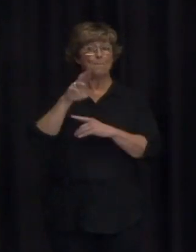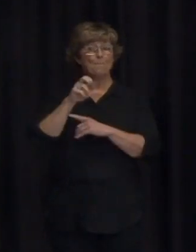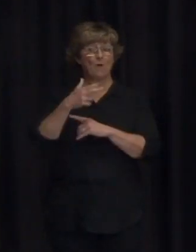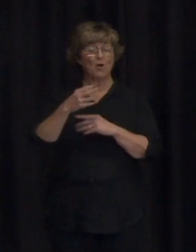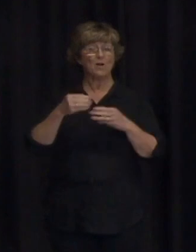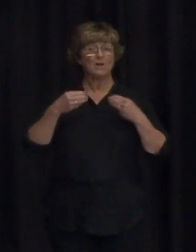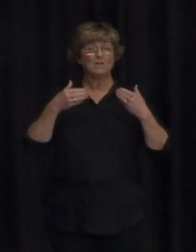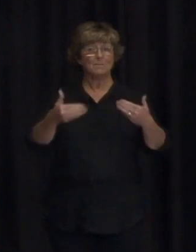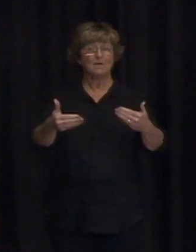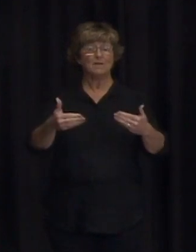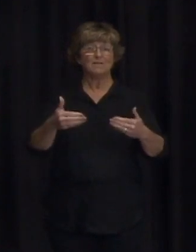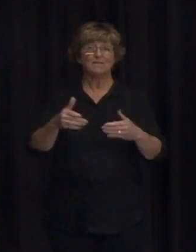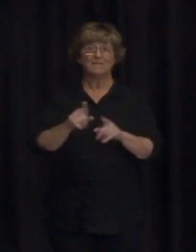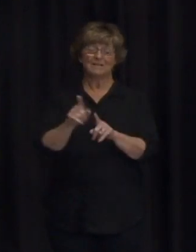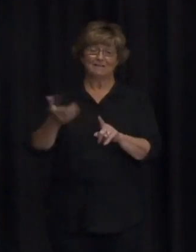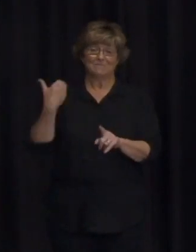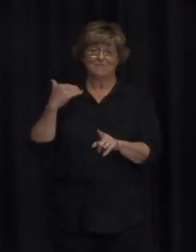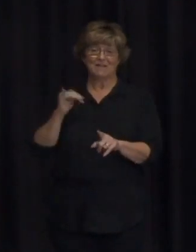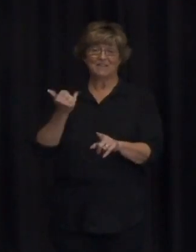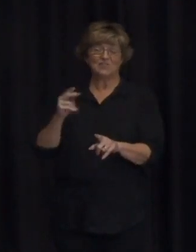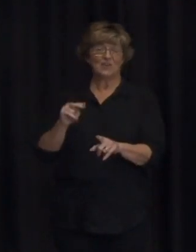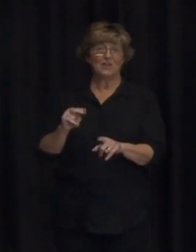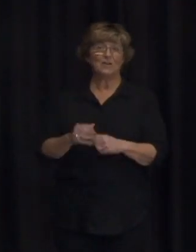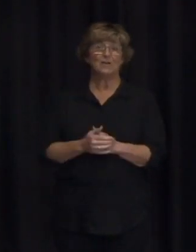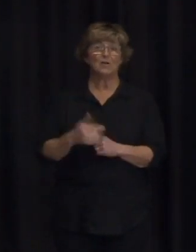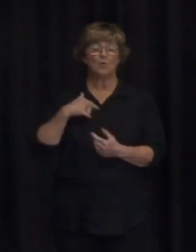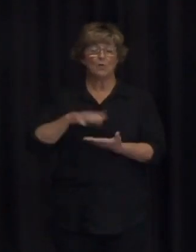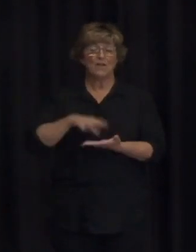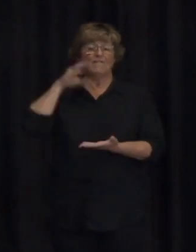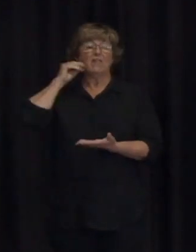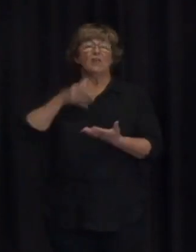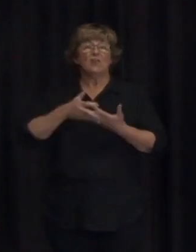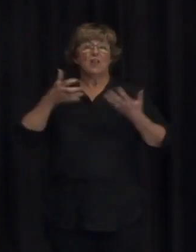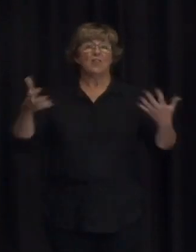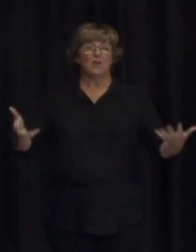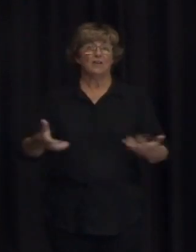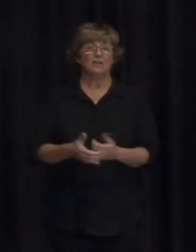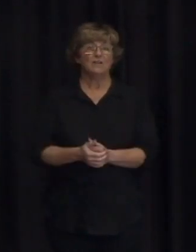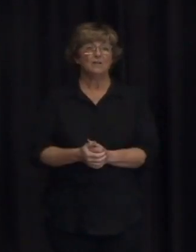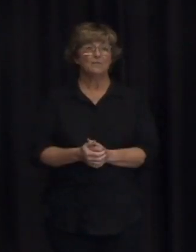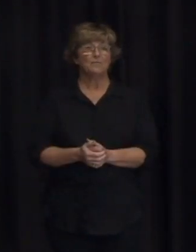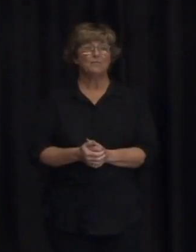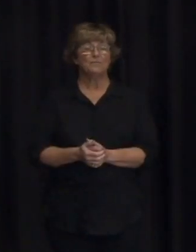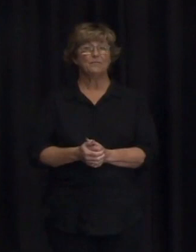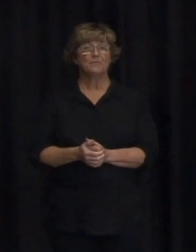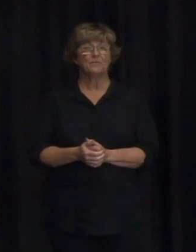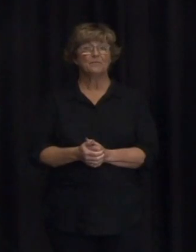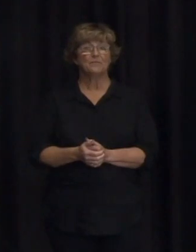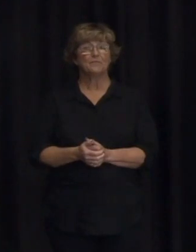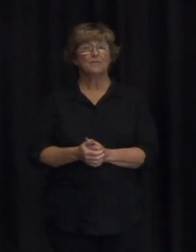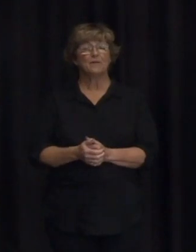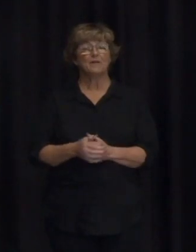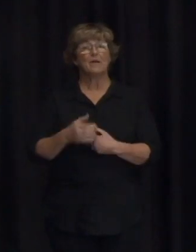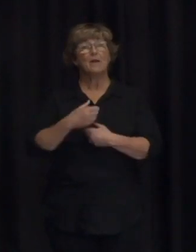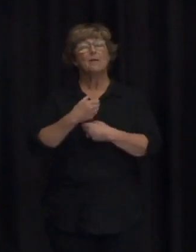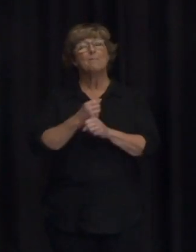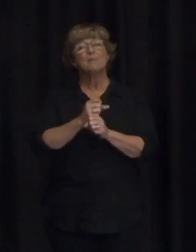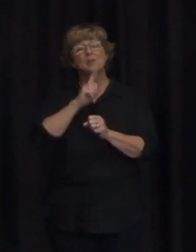as we were in January. We're going to be better. We've learned a great deal. The other piece I want to make sure I'm clear about